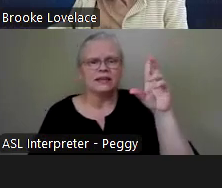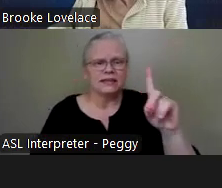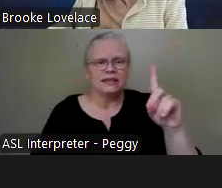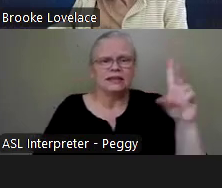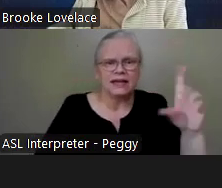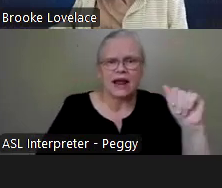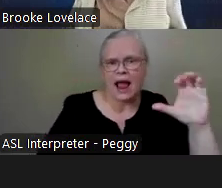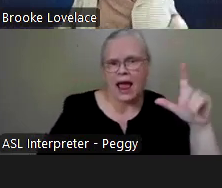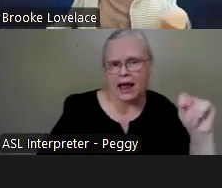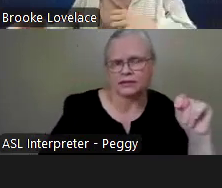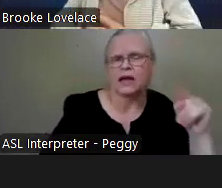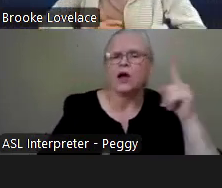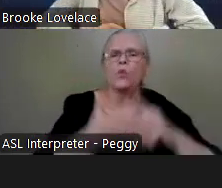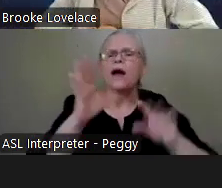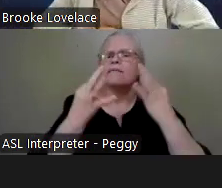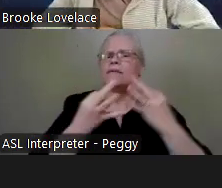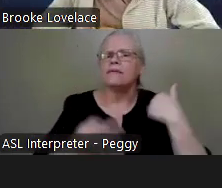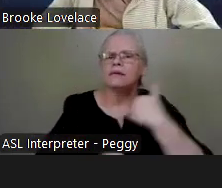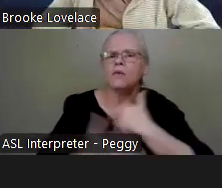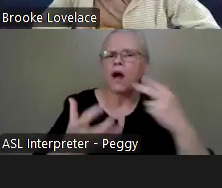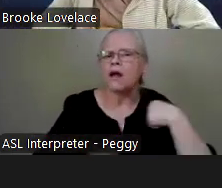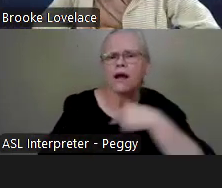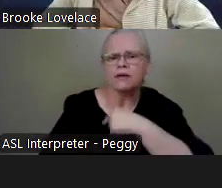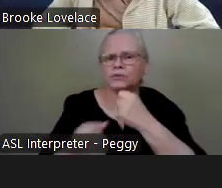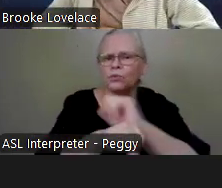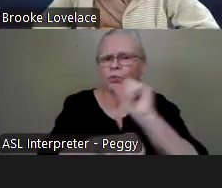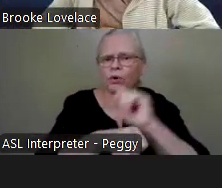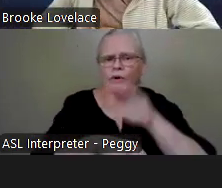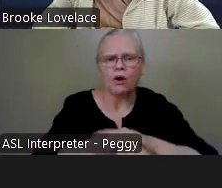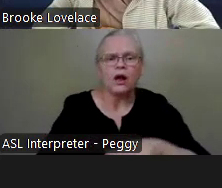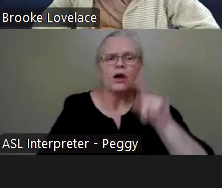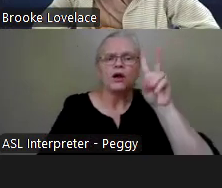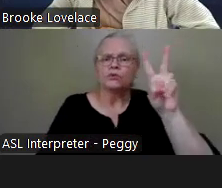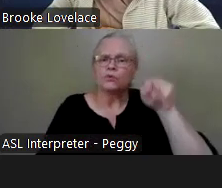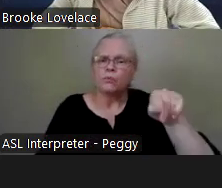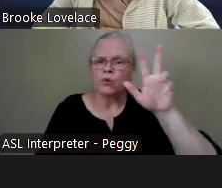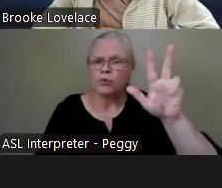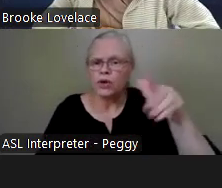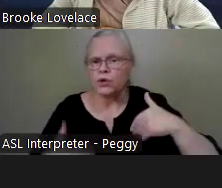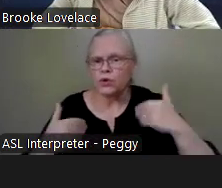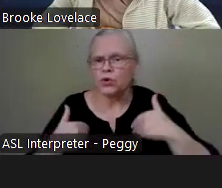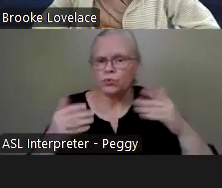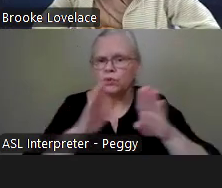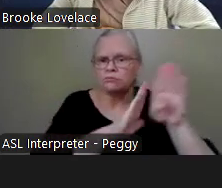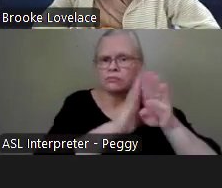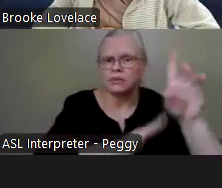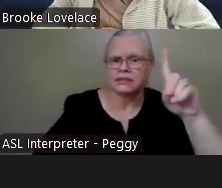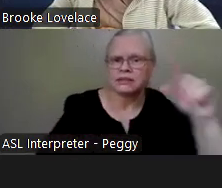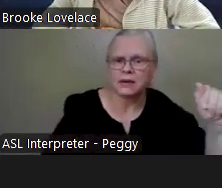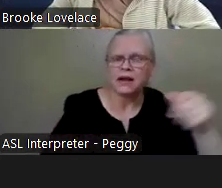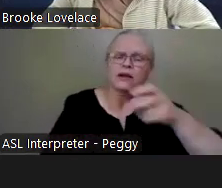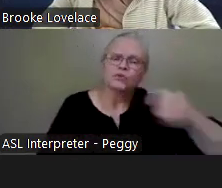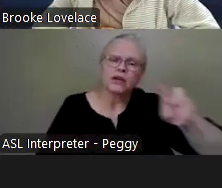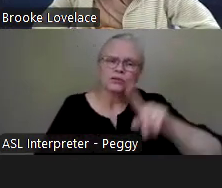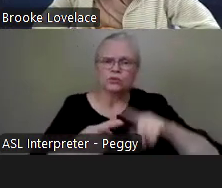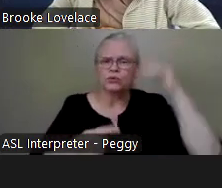want us to work on. 2.3, this is where we'll support youth with developmental disabilities so they can transition to